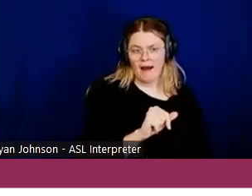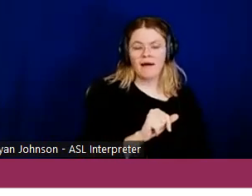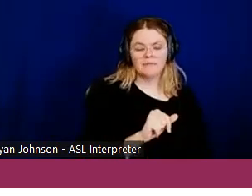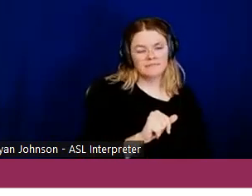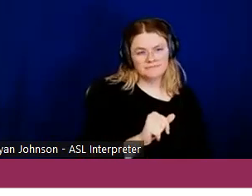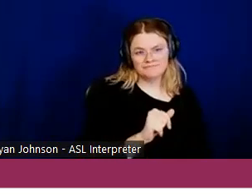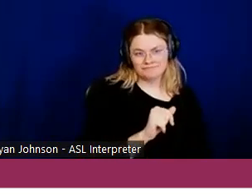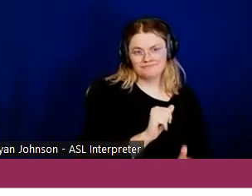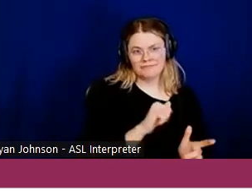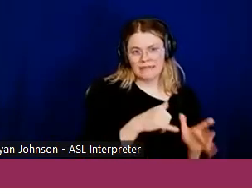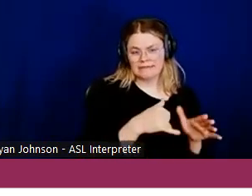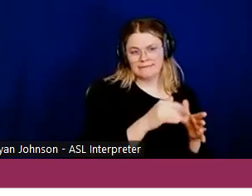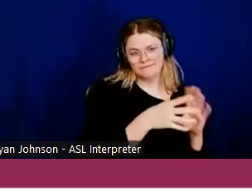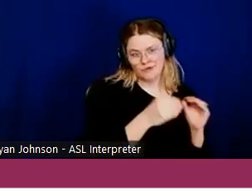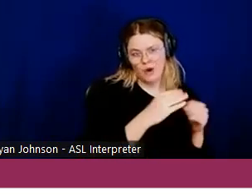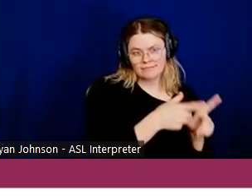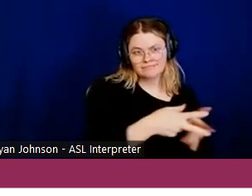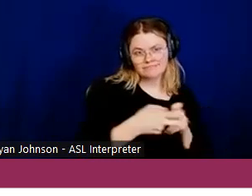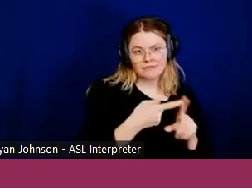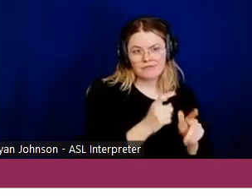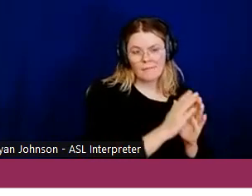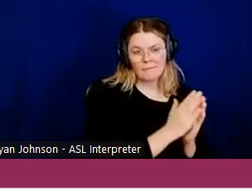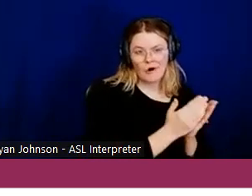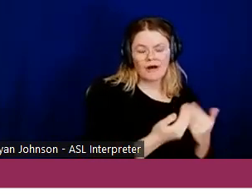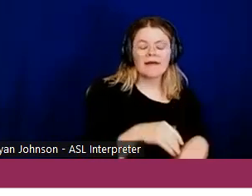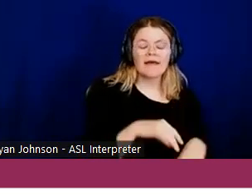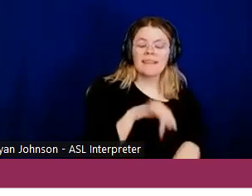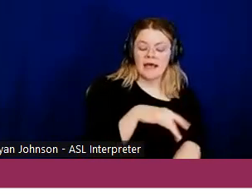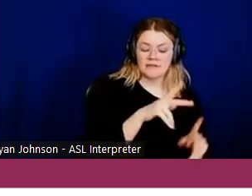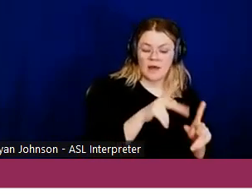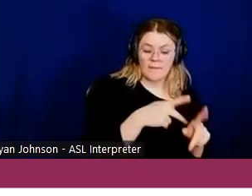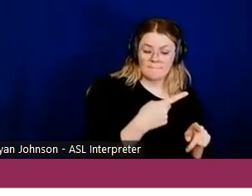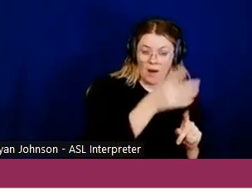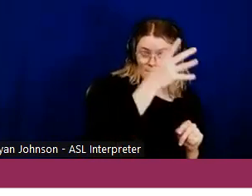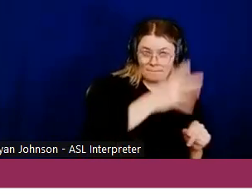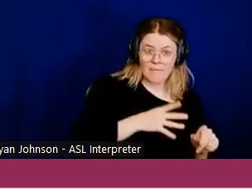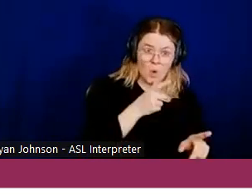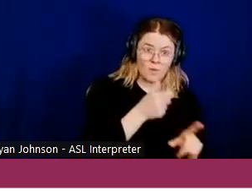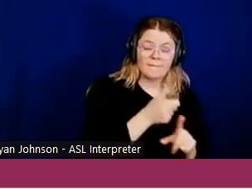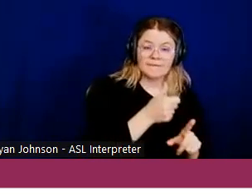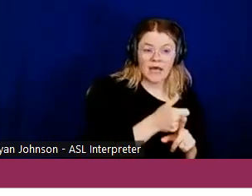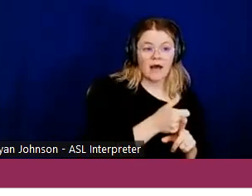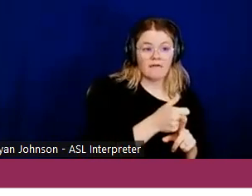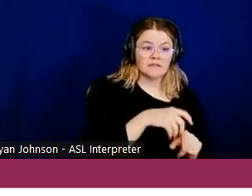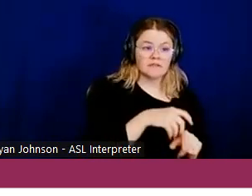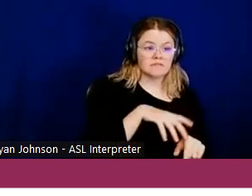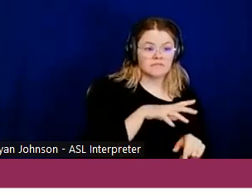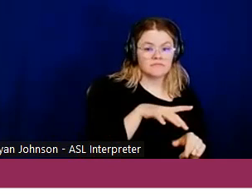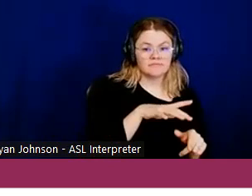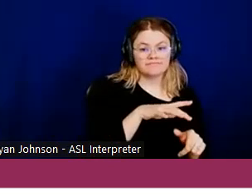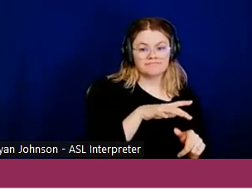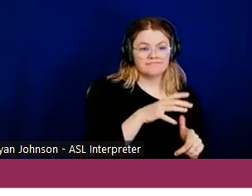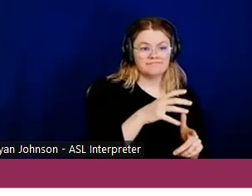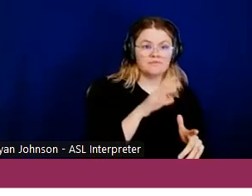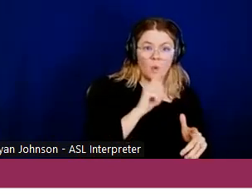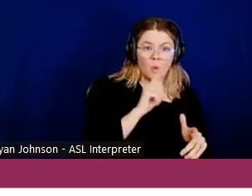is about a middle-aged man who becomes obsessed and sexually attracted to an adolescent girl, a